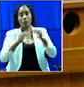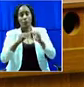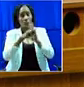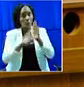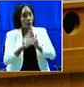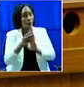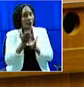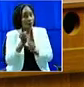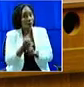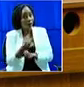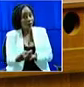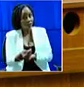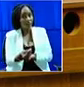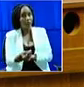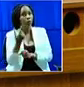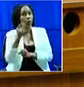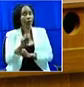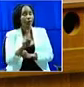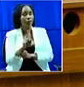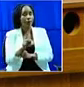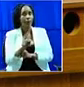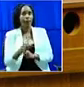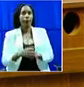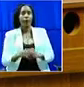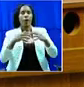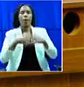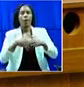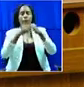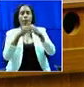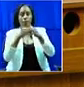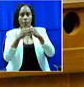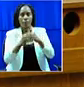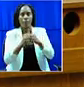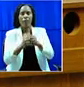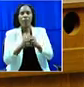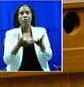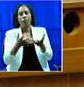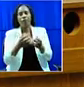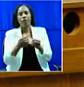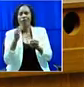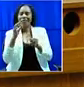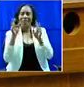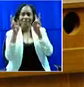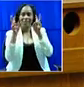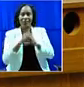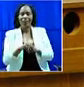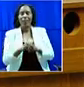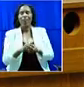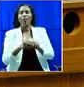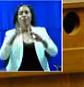have established what we call Infrastructure South Africa and the Infrastructure